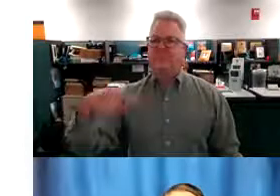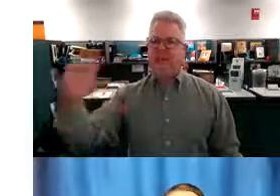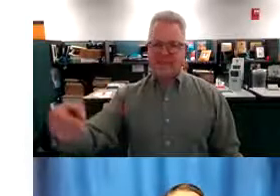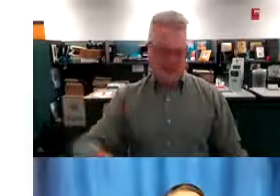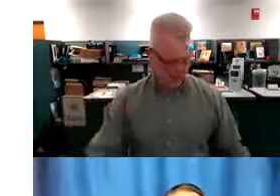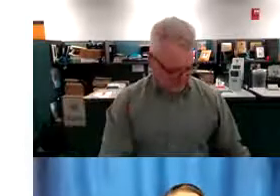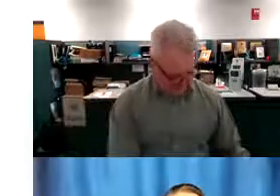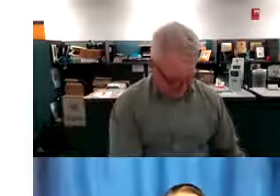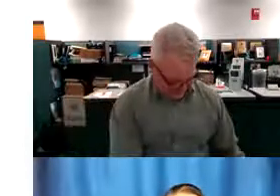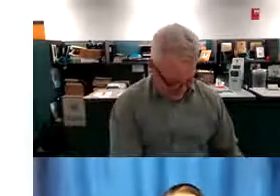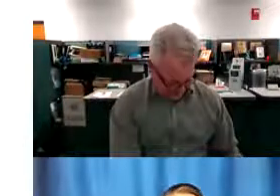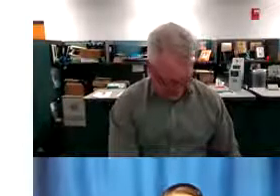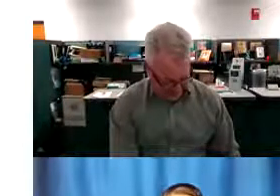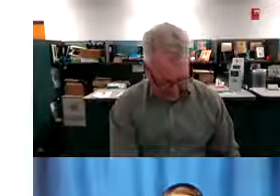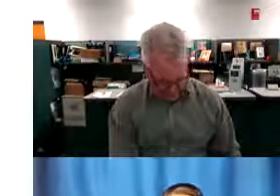Okay, next slide, Bethany.